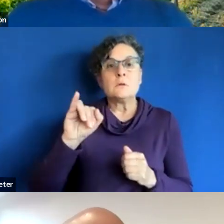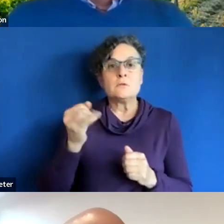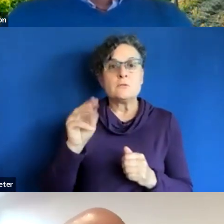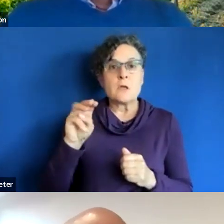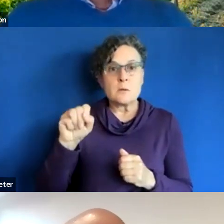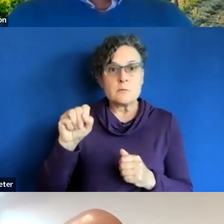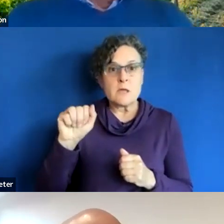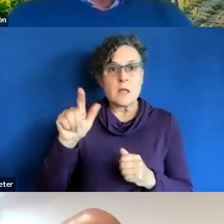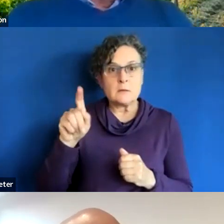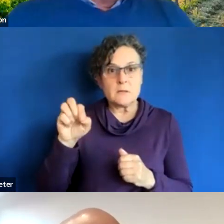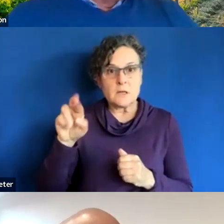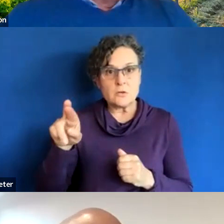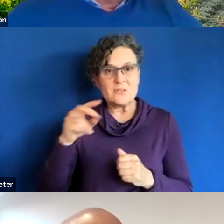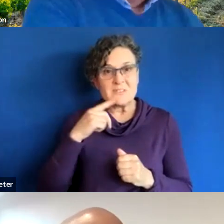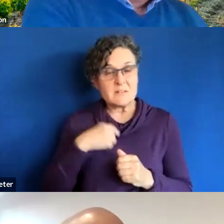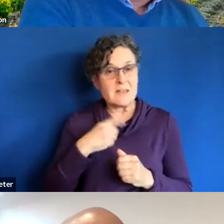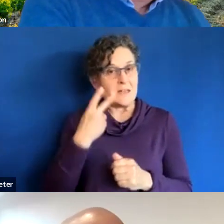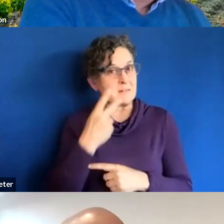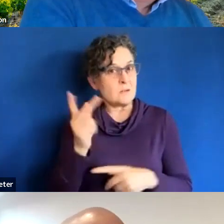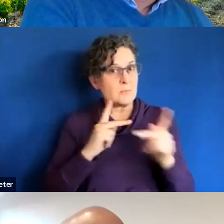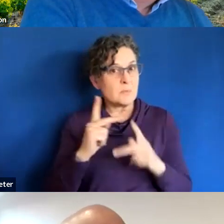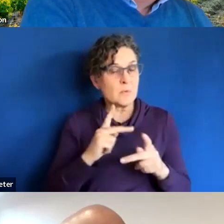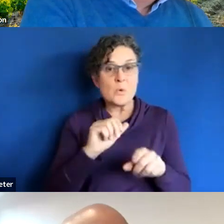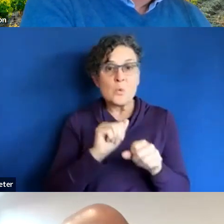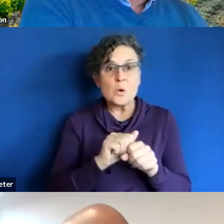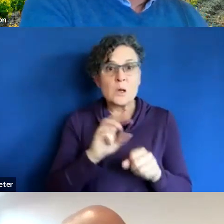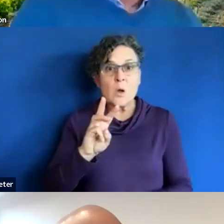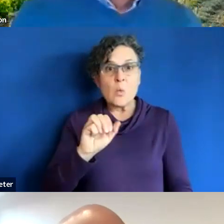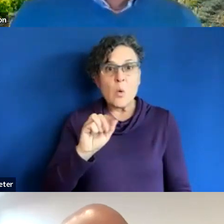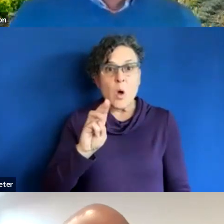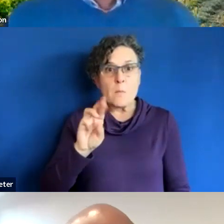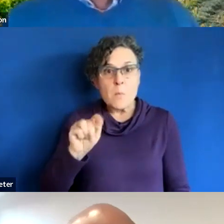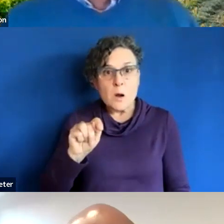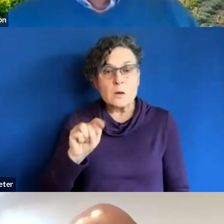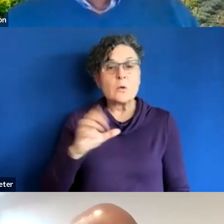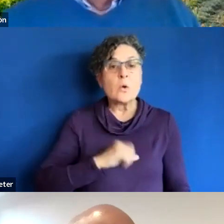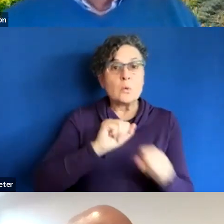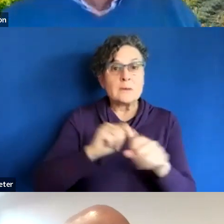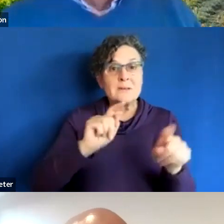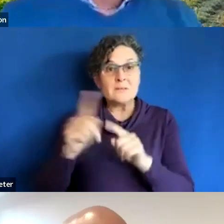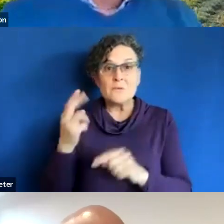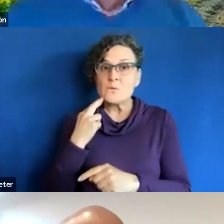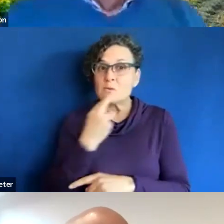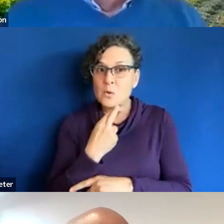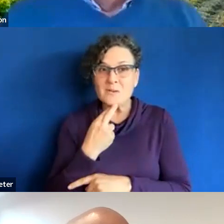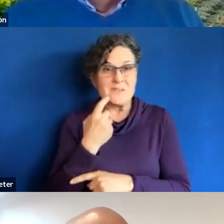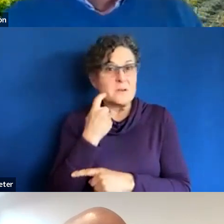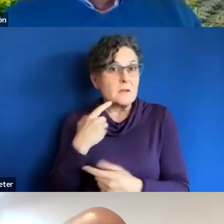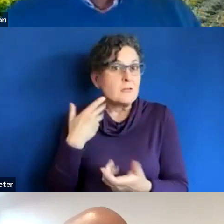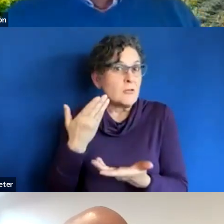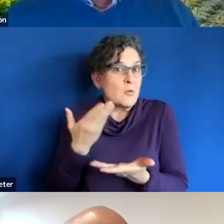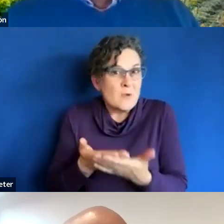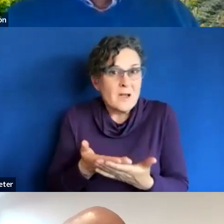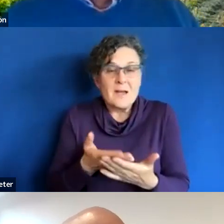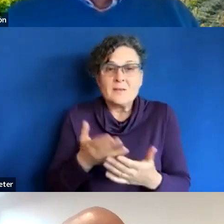different restaurants, and they're just getting on their feet at our locations, which are temporary.